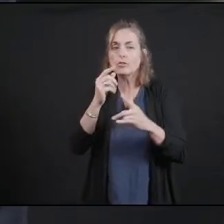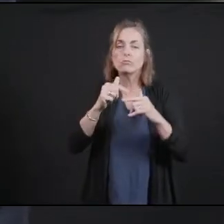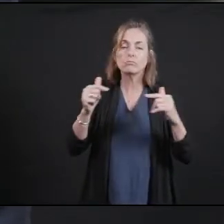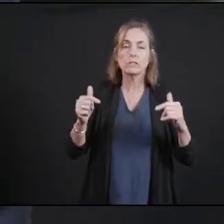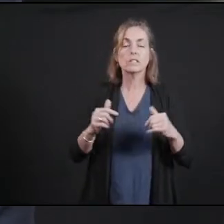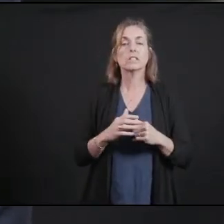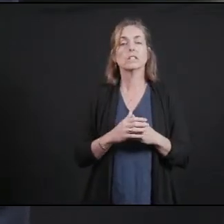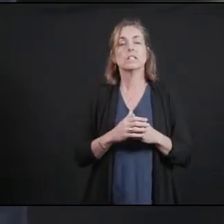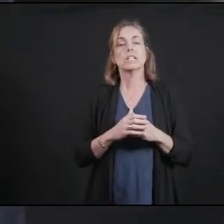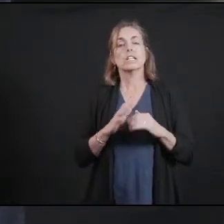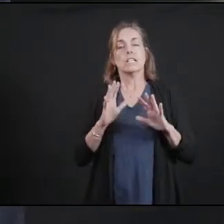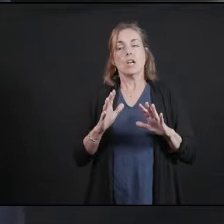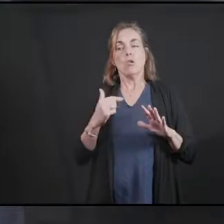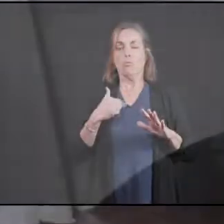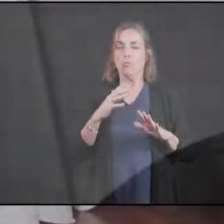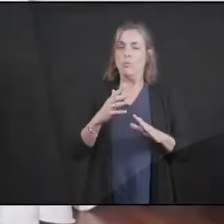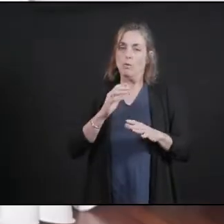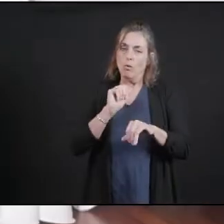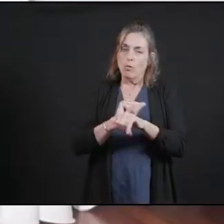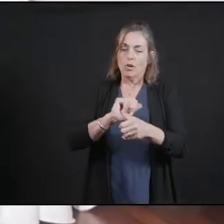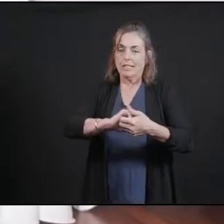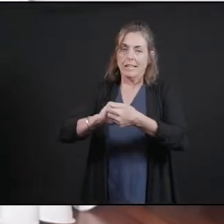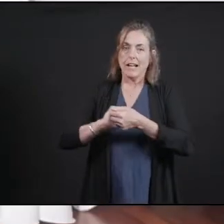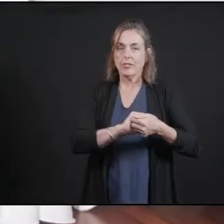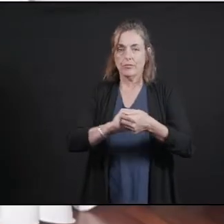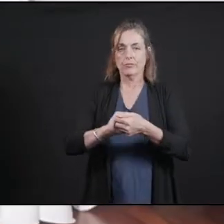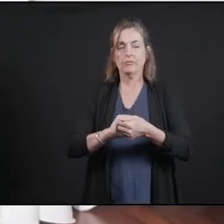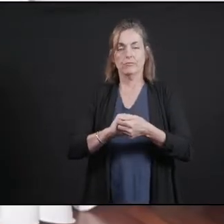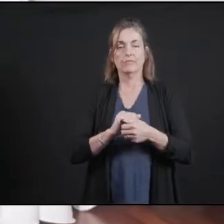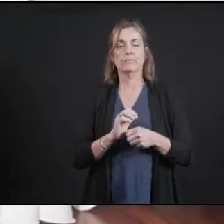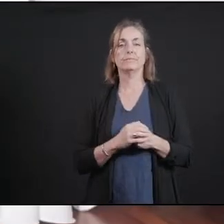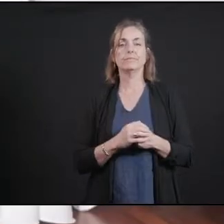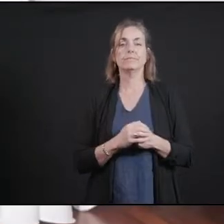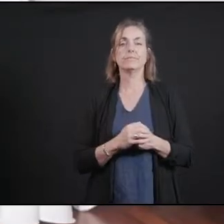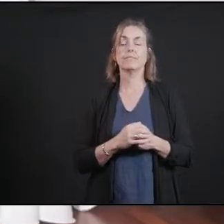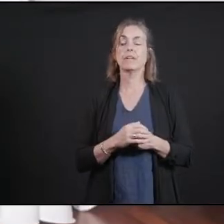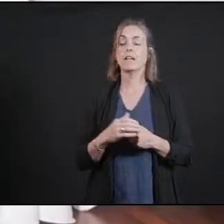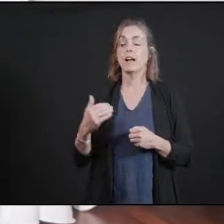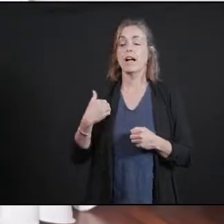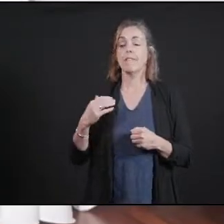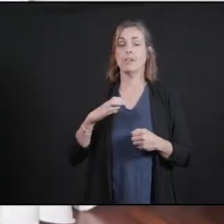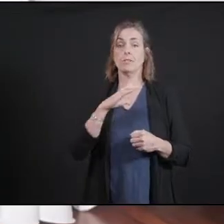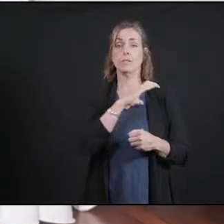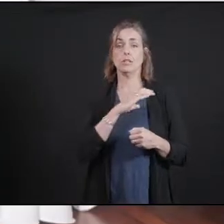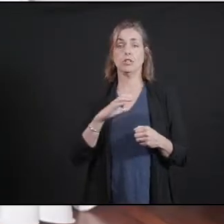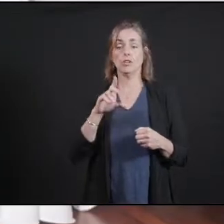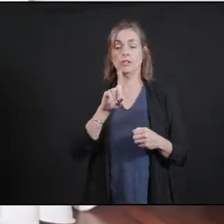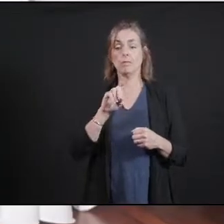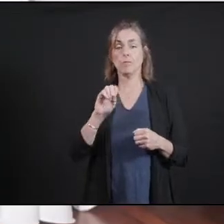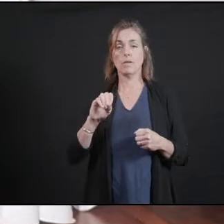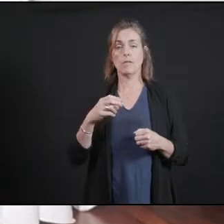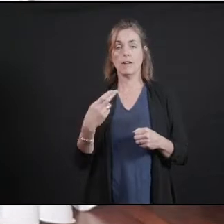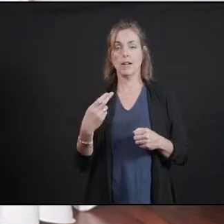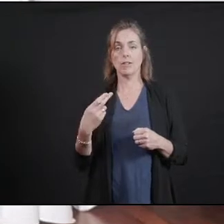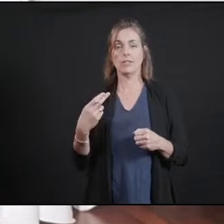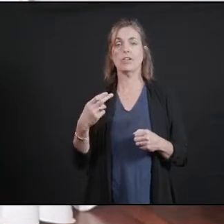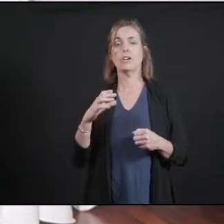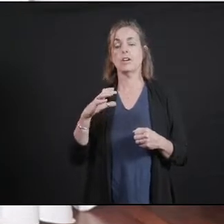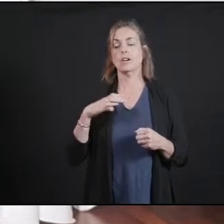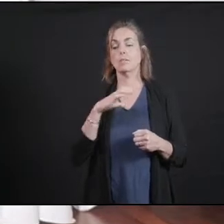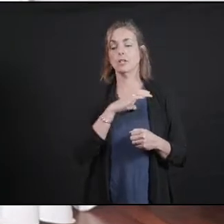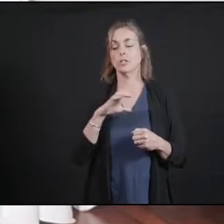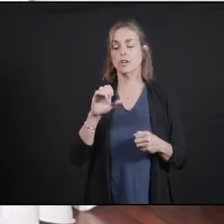this in our territory. So I'm appealing to you. Tell your friends, your family, your loved ones to do the